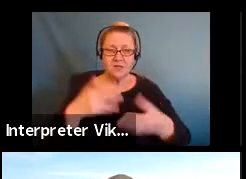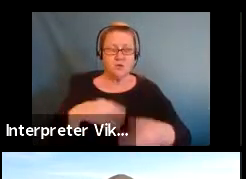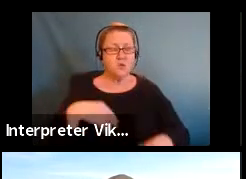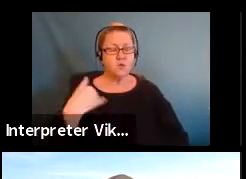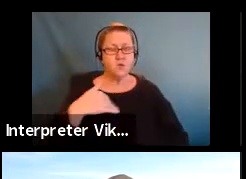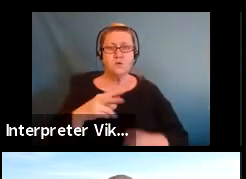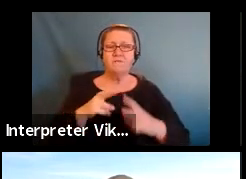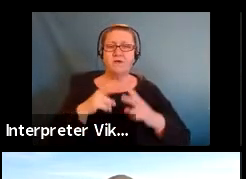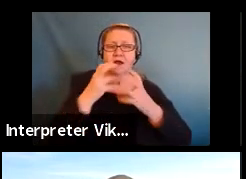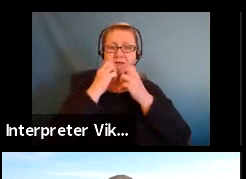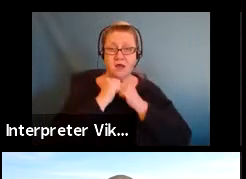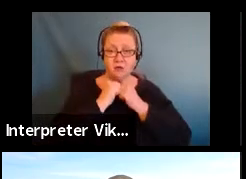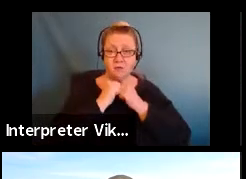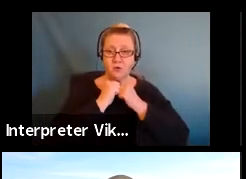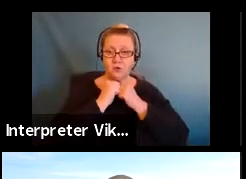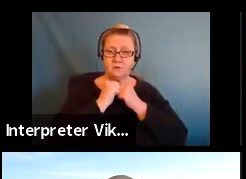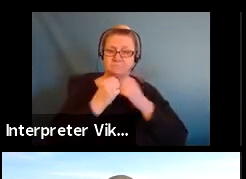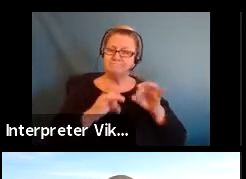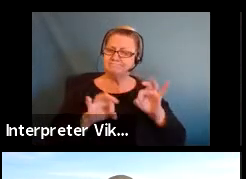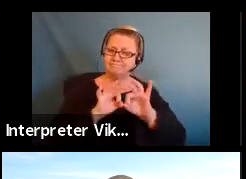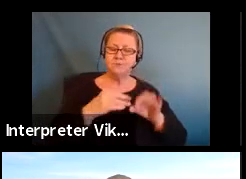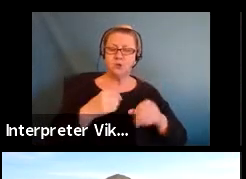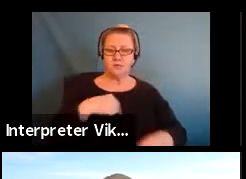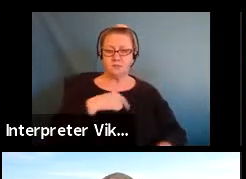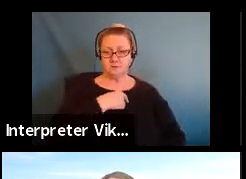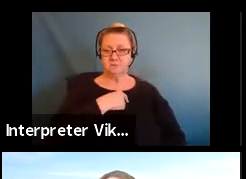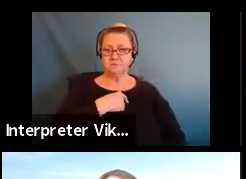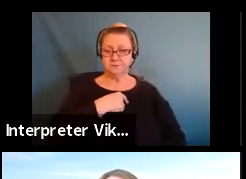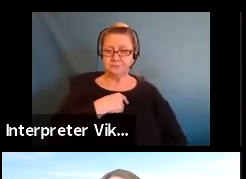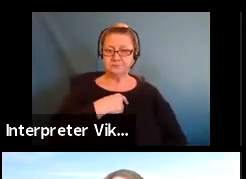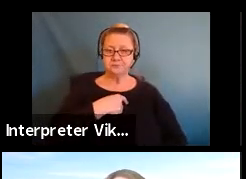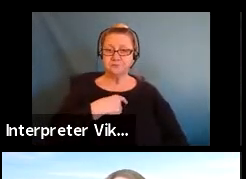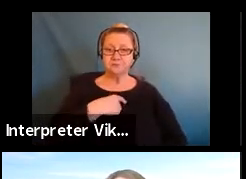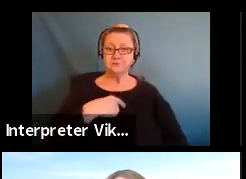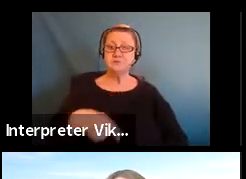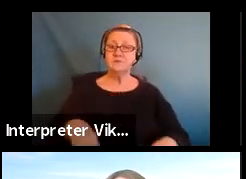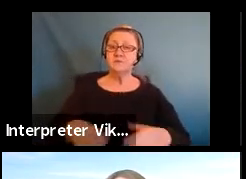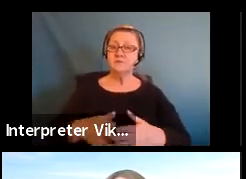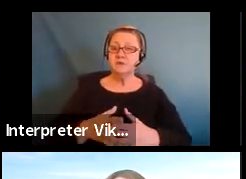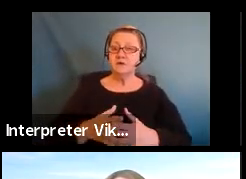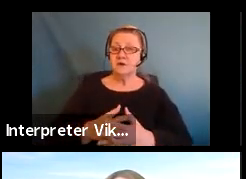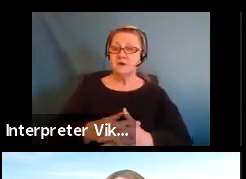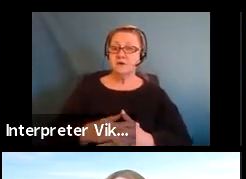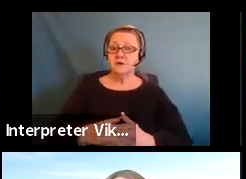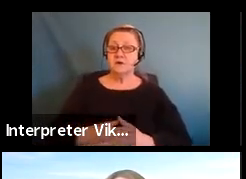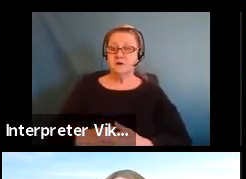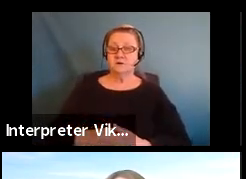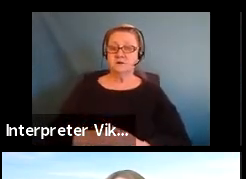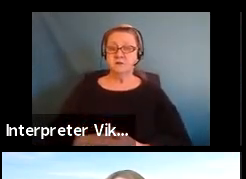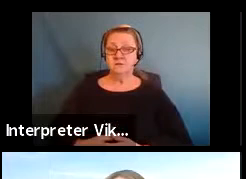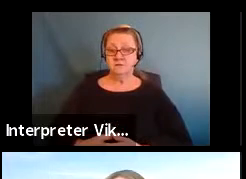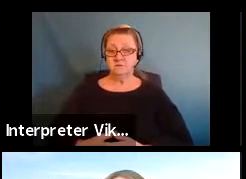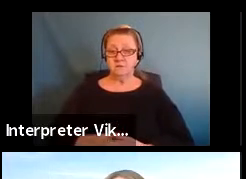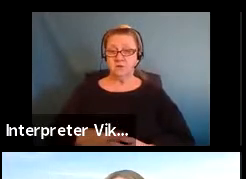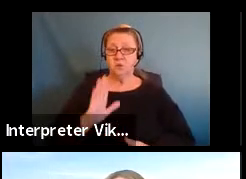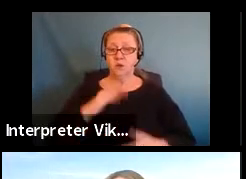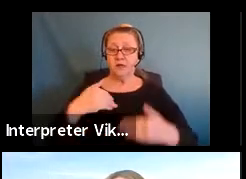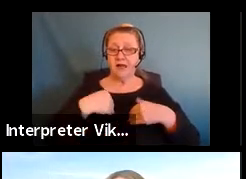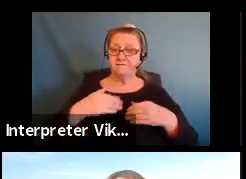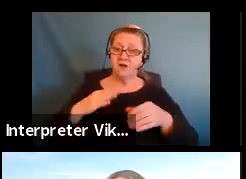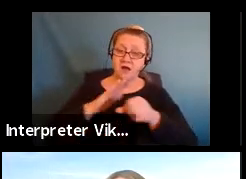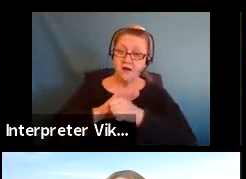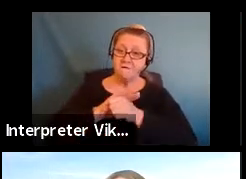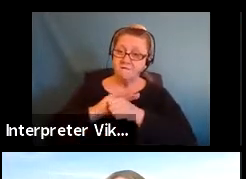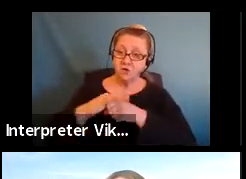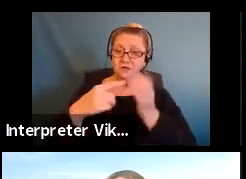us. We're also going to, following that, we will have a full discussion of